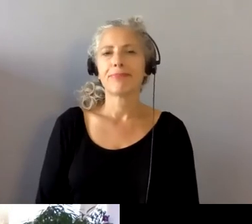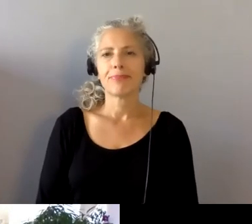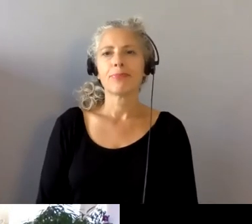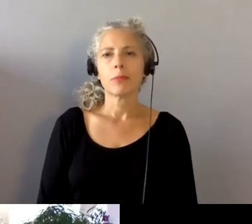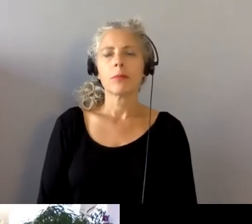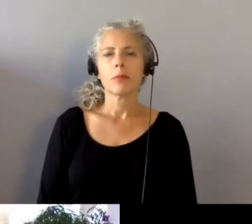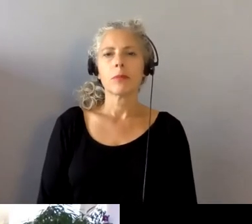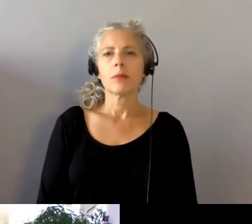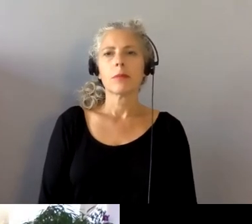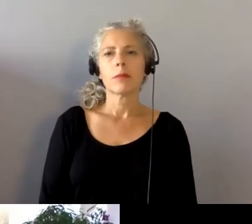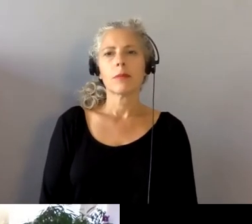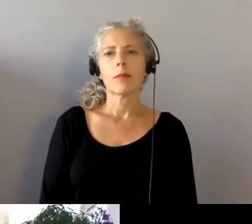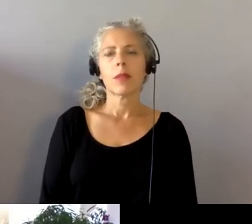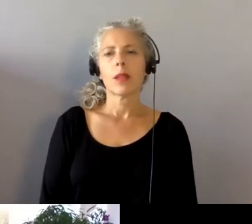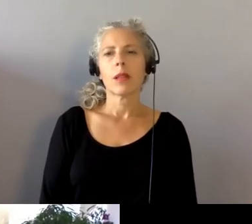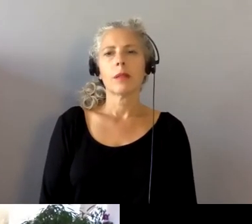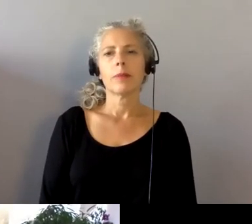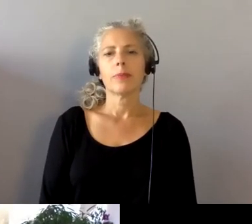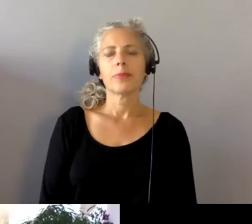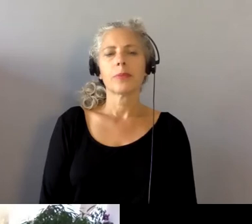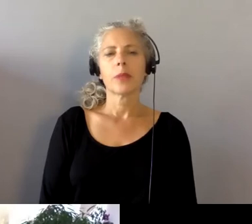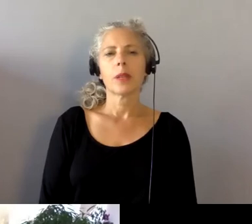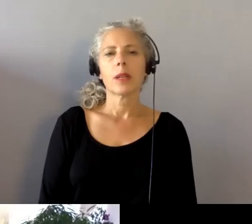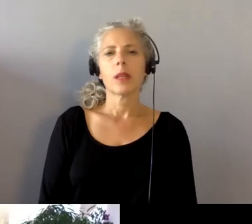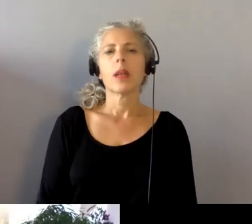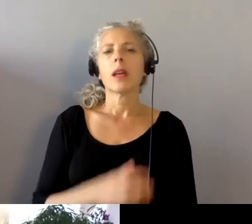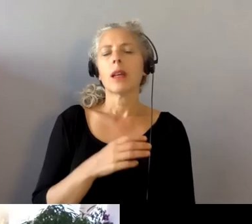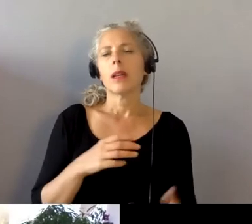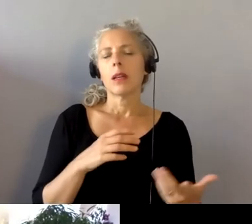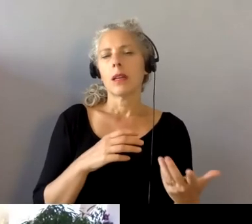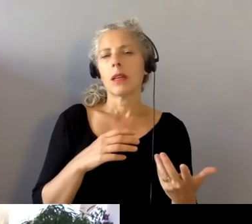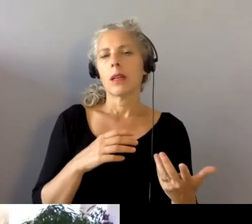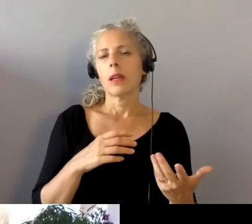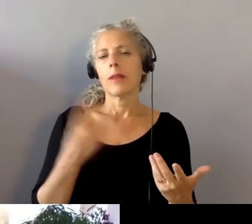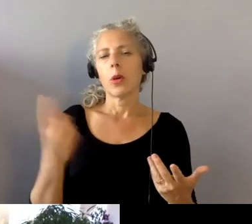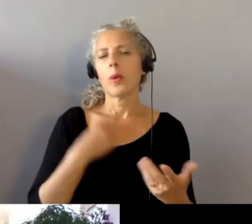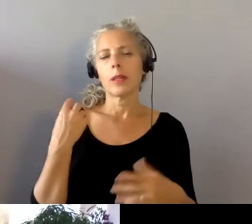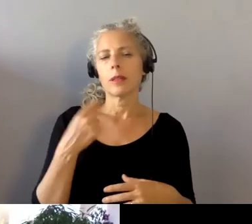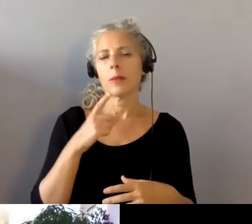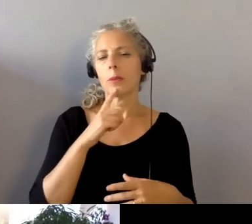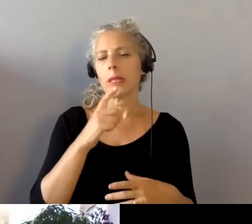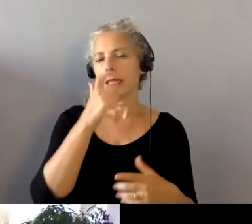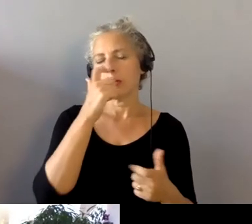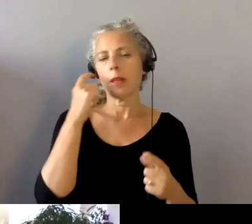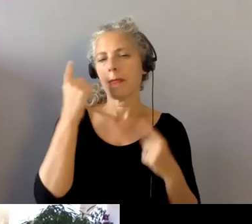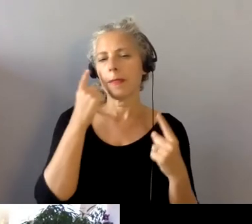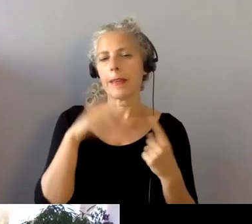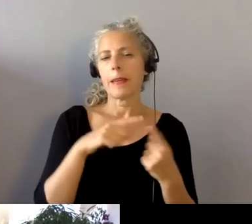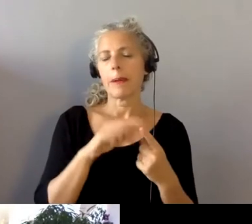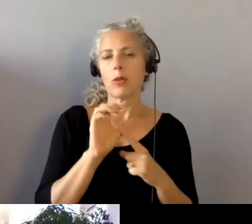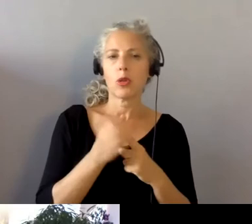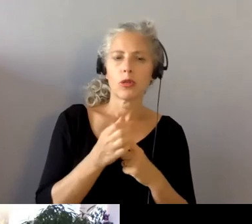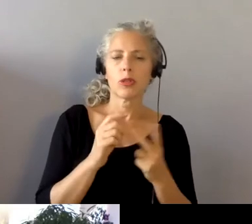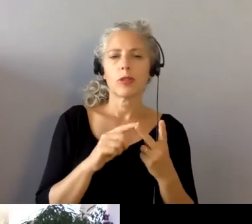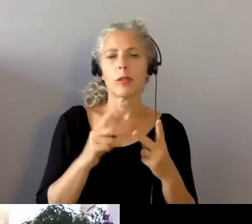And and it's always been this really interesting space for me to just thinking about culture,